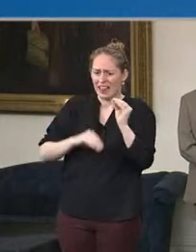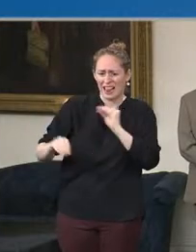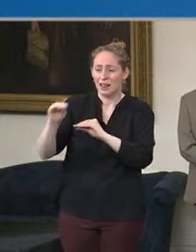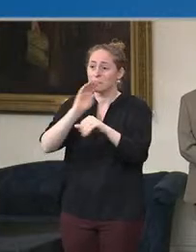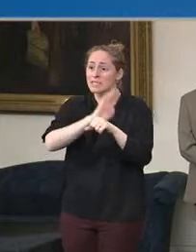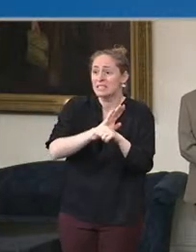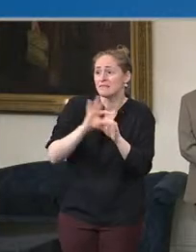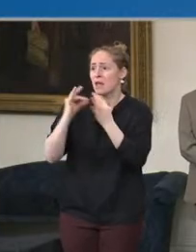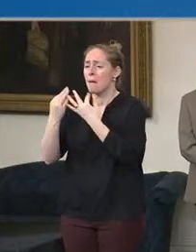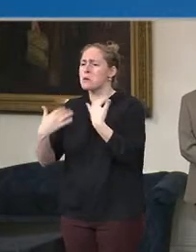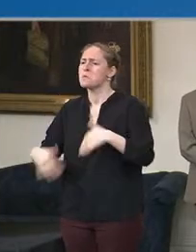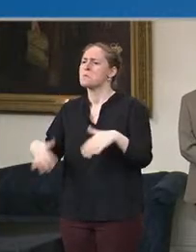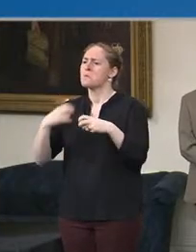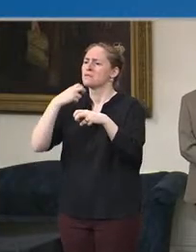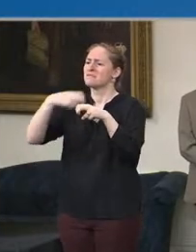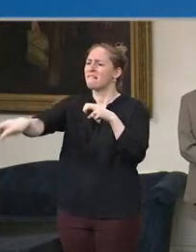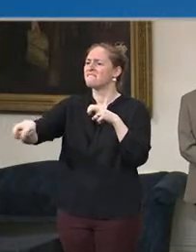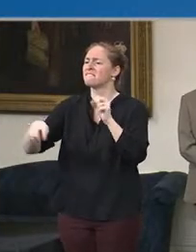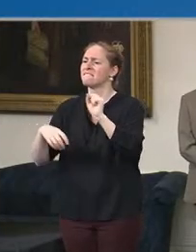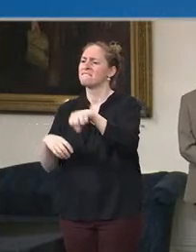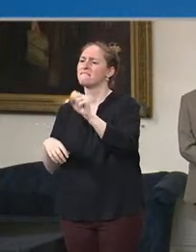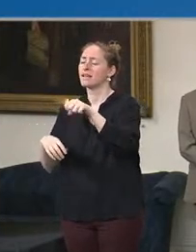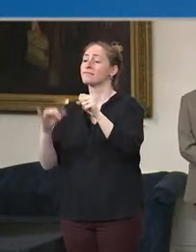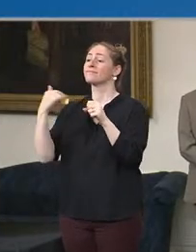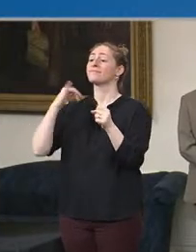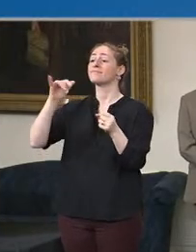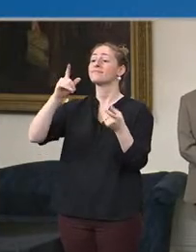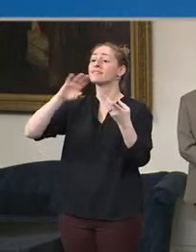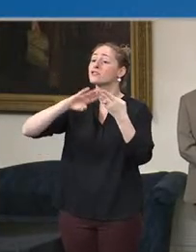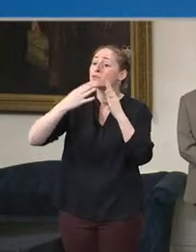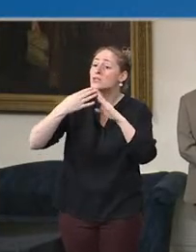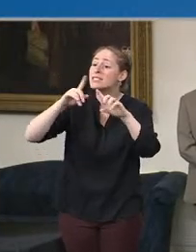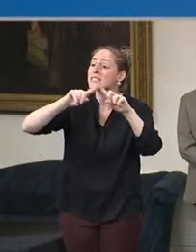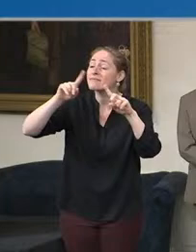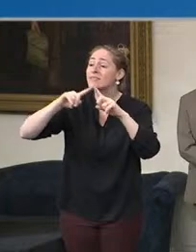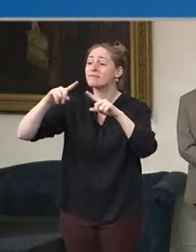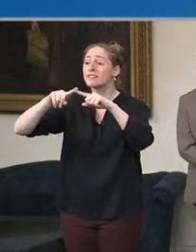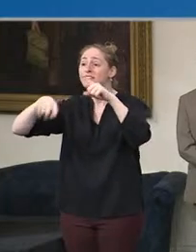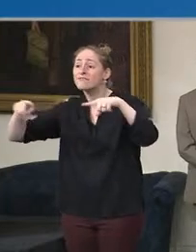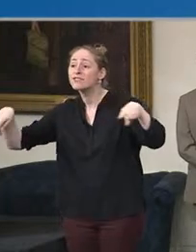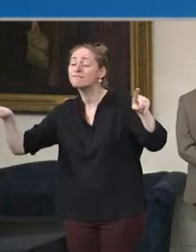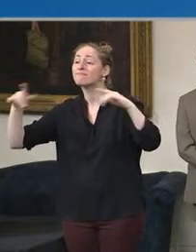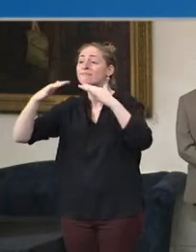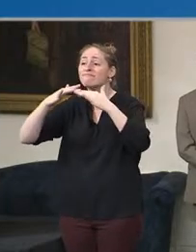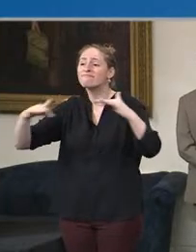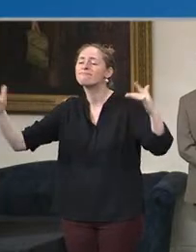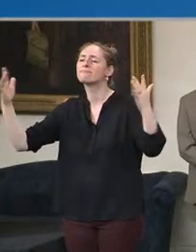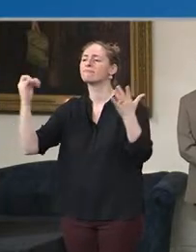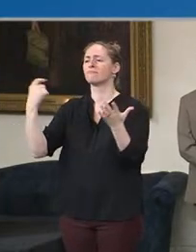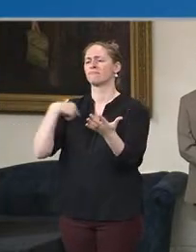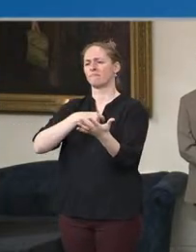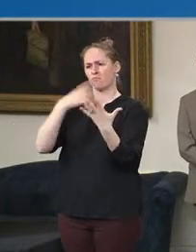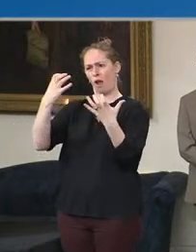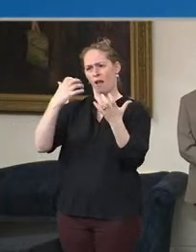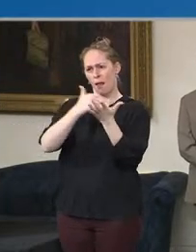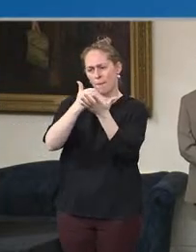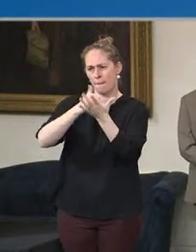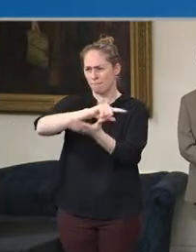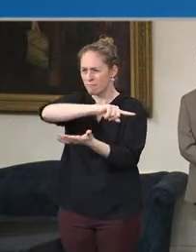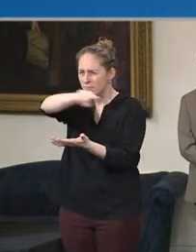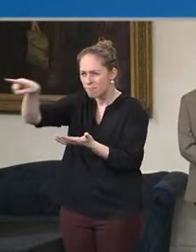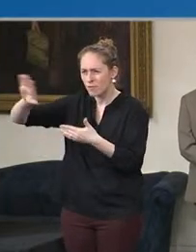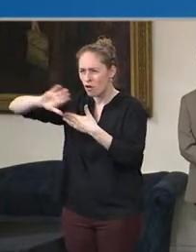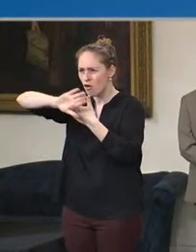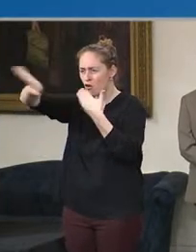varied, and that's what gives it strength. So we've tried to provide targeted assistance where it will have the greatest